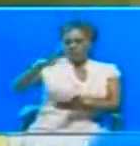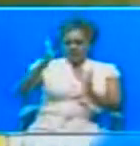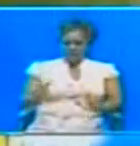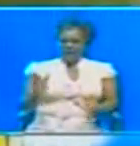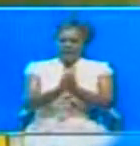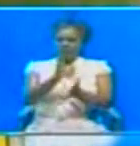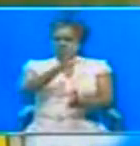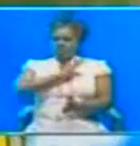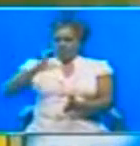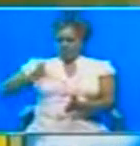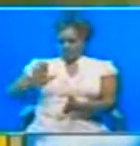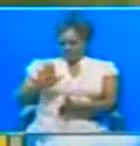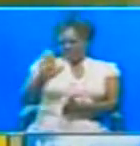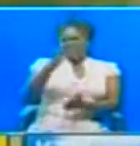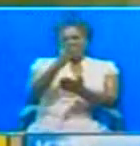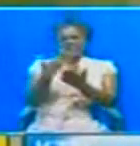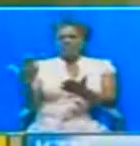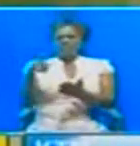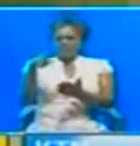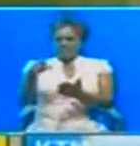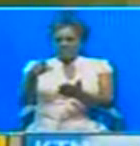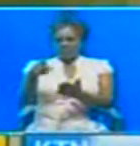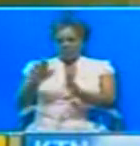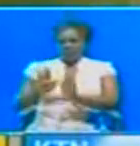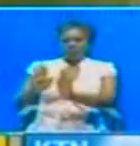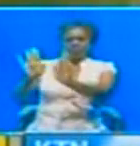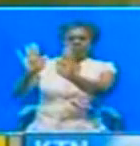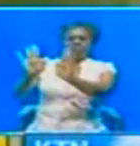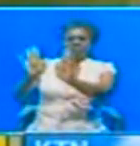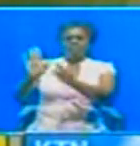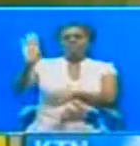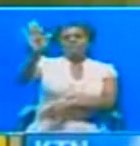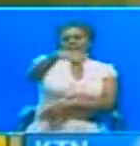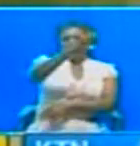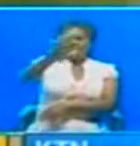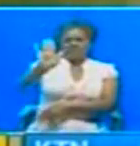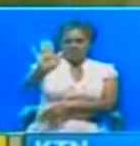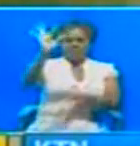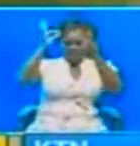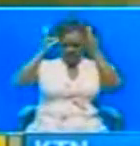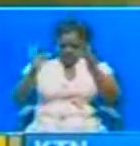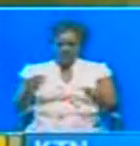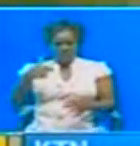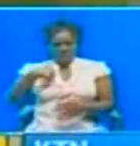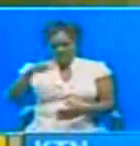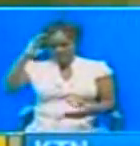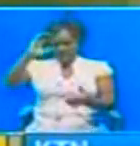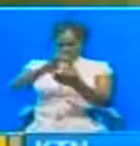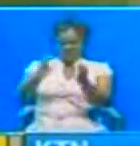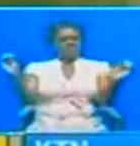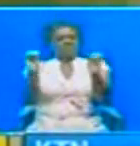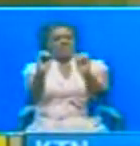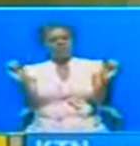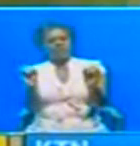and so on, is something that is entirely in Parliament's discretion. I do not believe